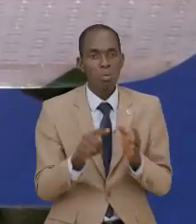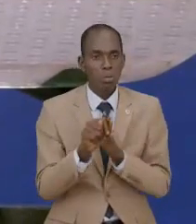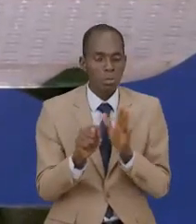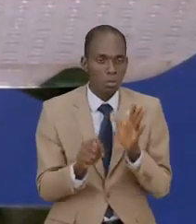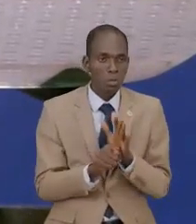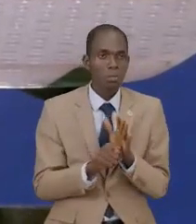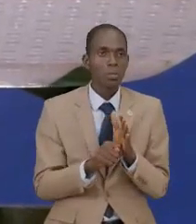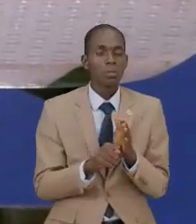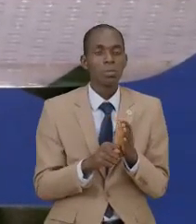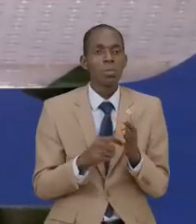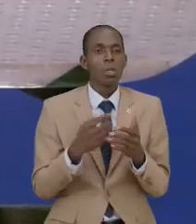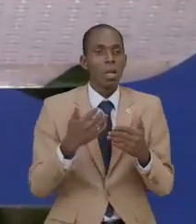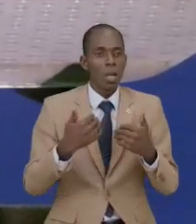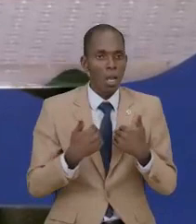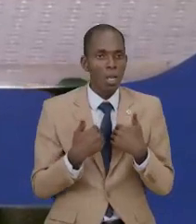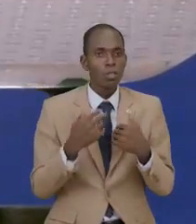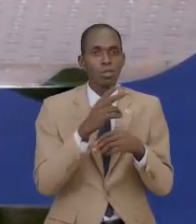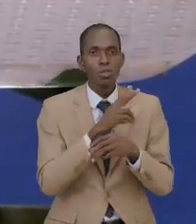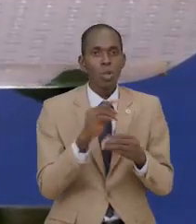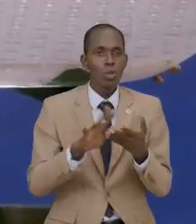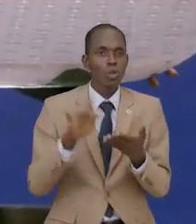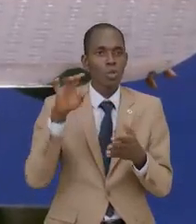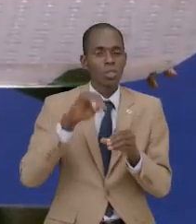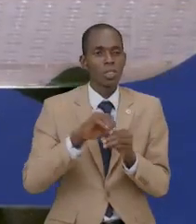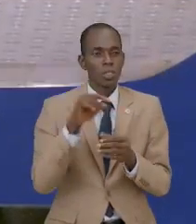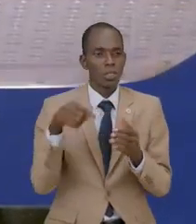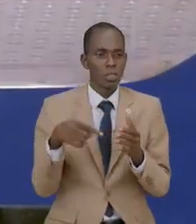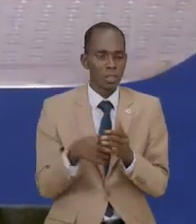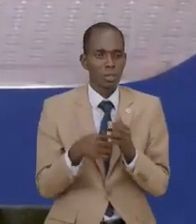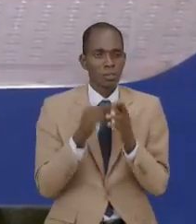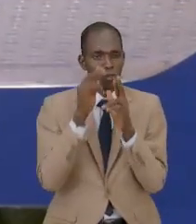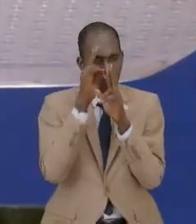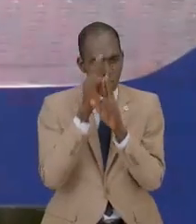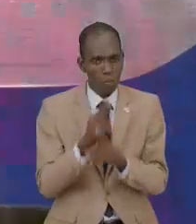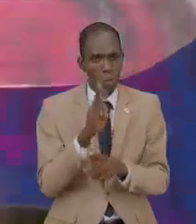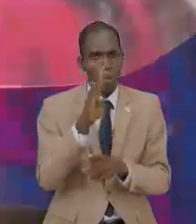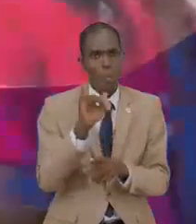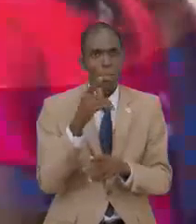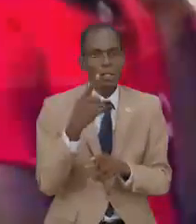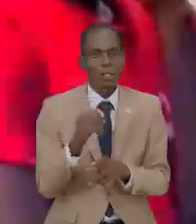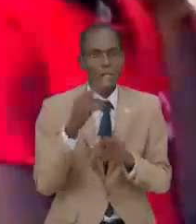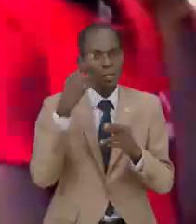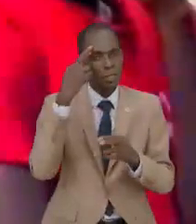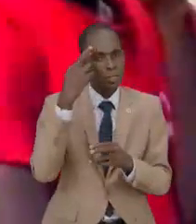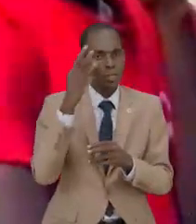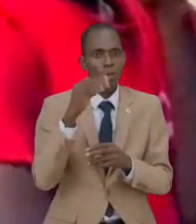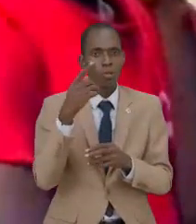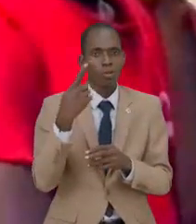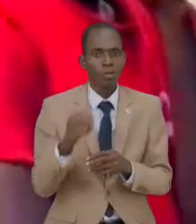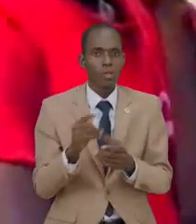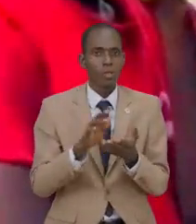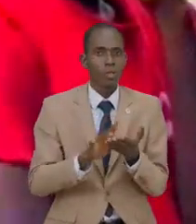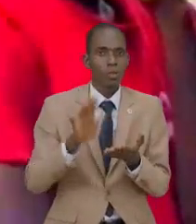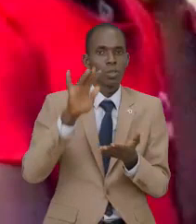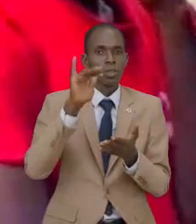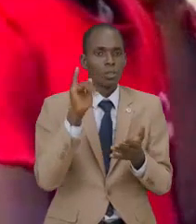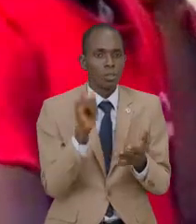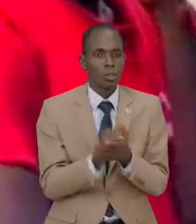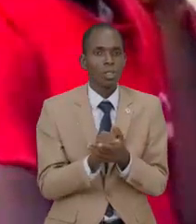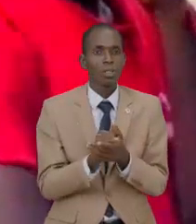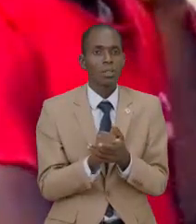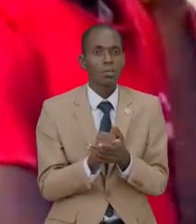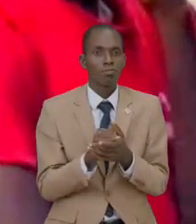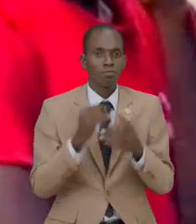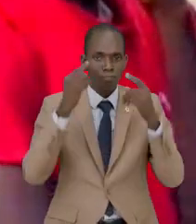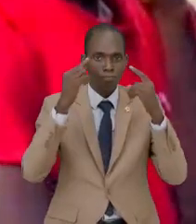Moses, had no glory in this respect by the reason of the glory that excelleth. And then